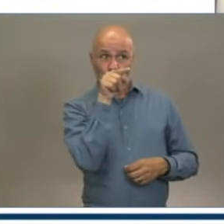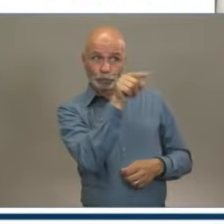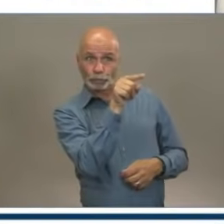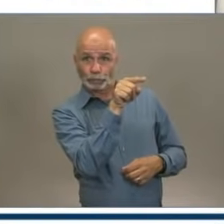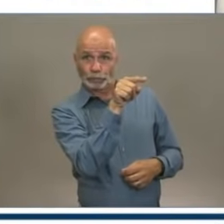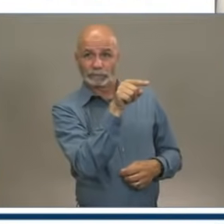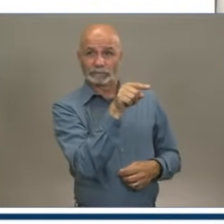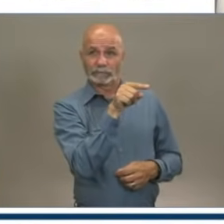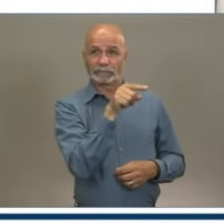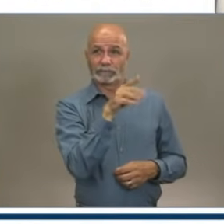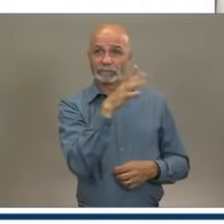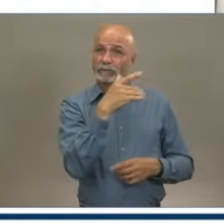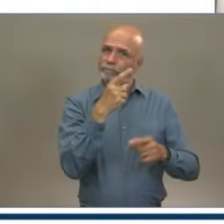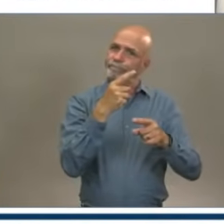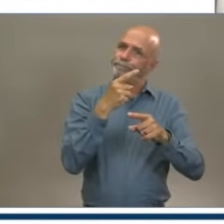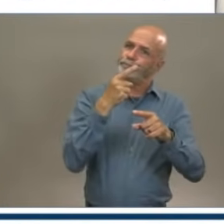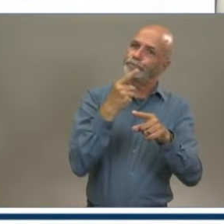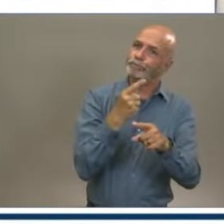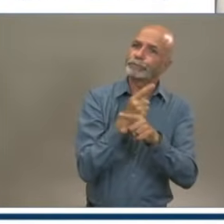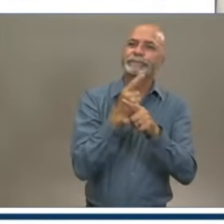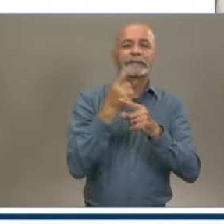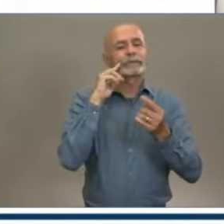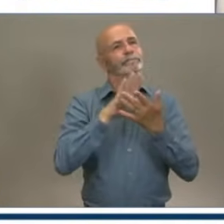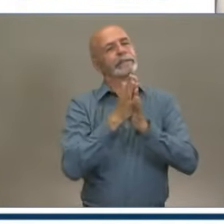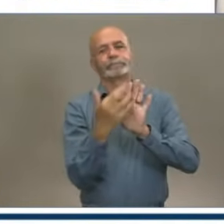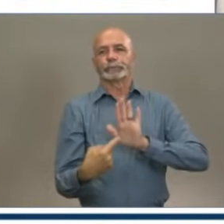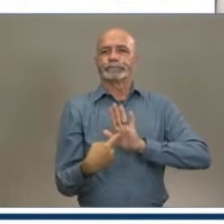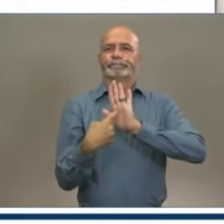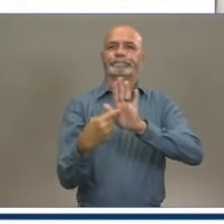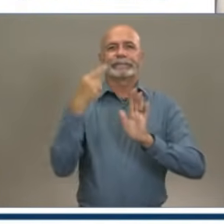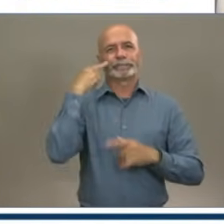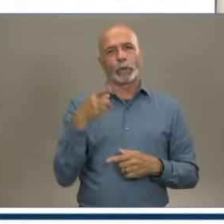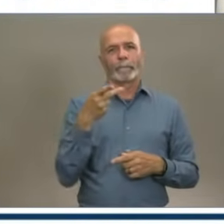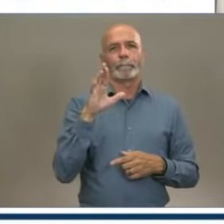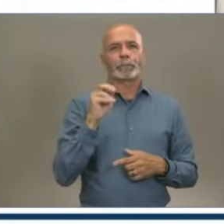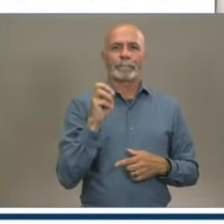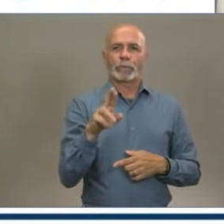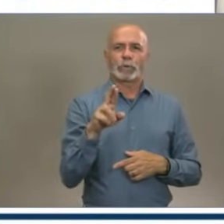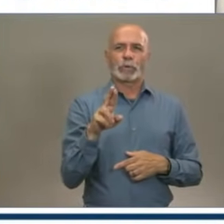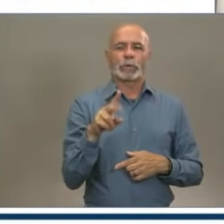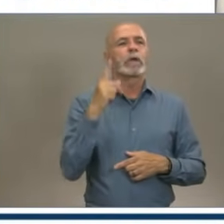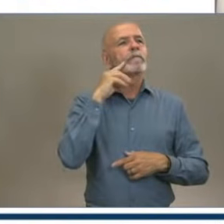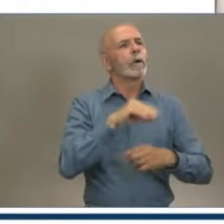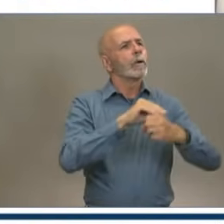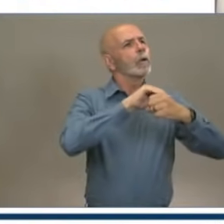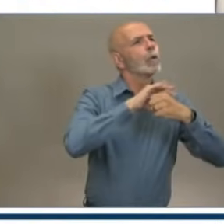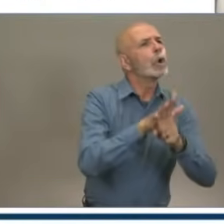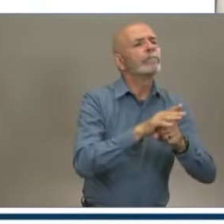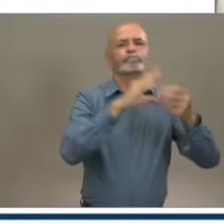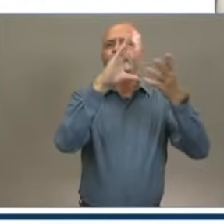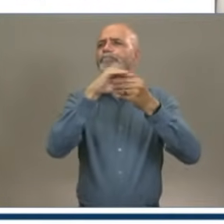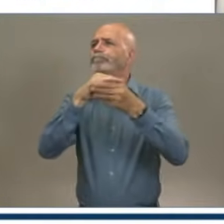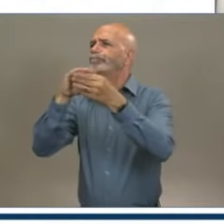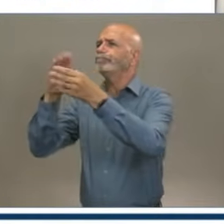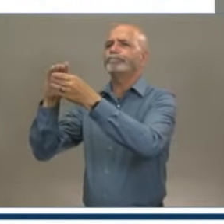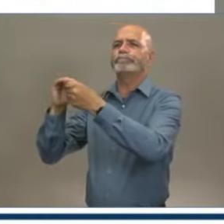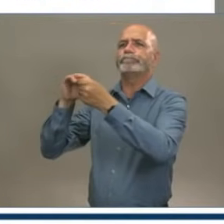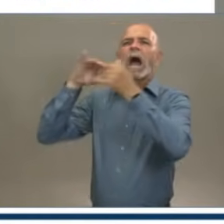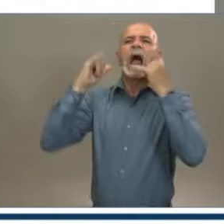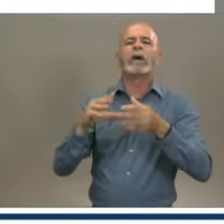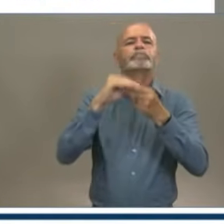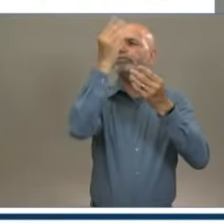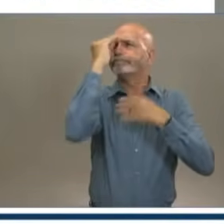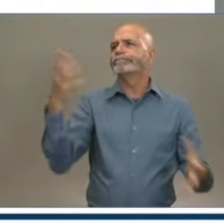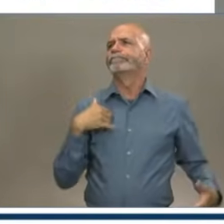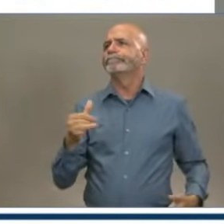it appropriate for the Premier to be using these briefings for political reasons? So I think what we have is a very well-established